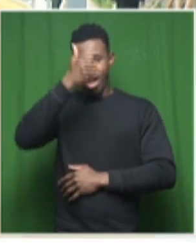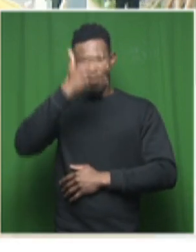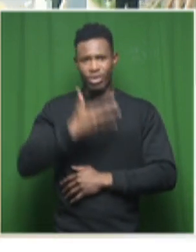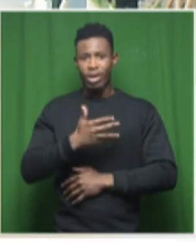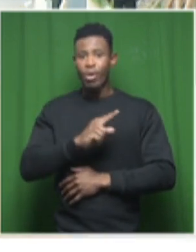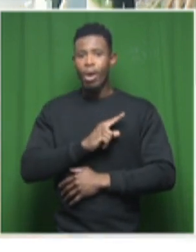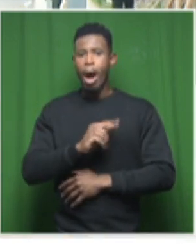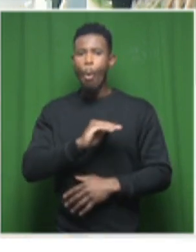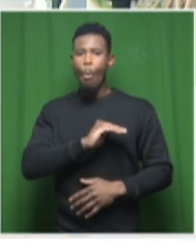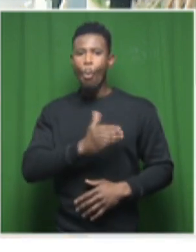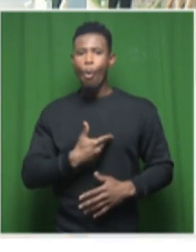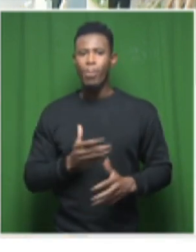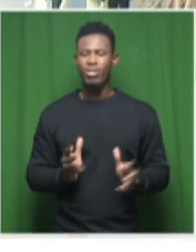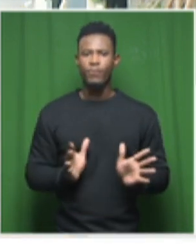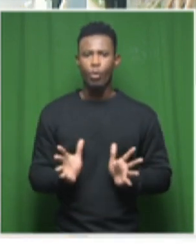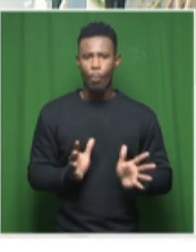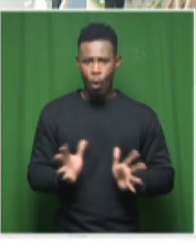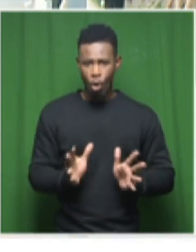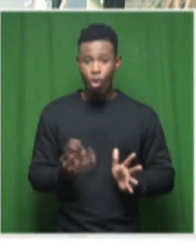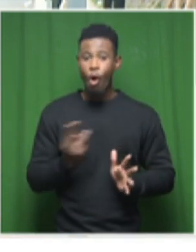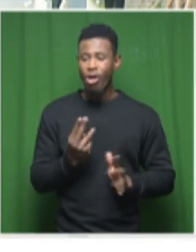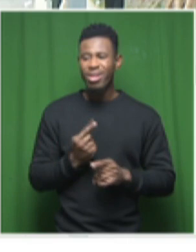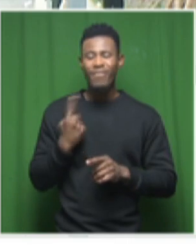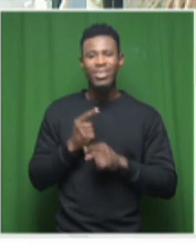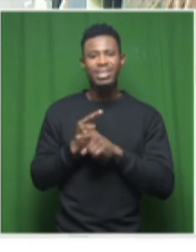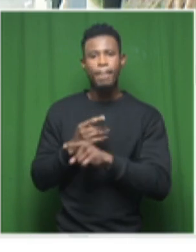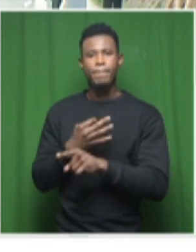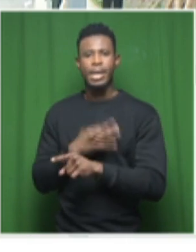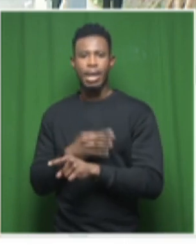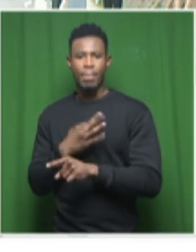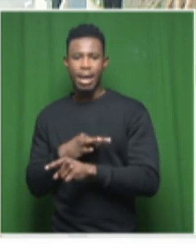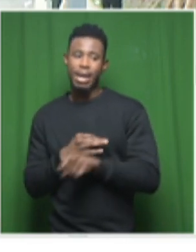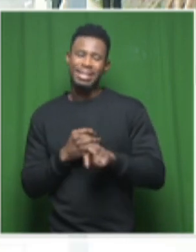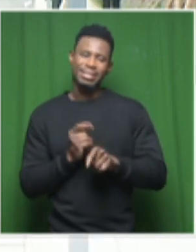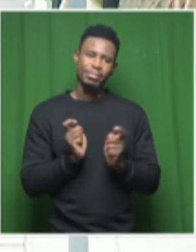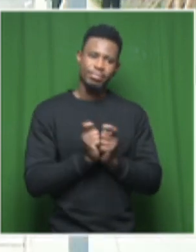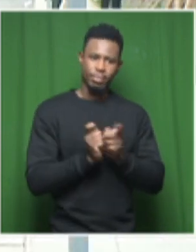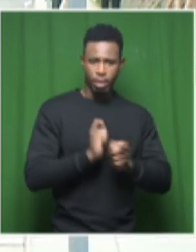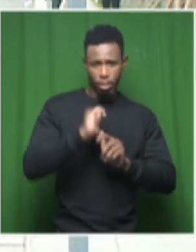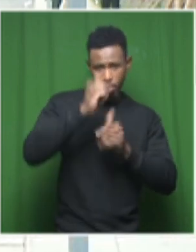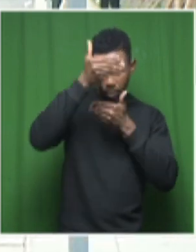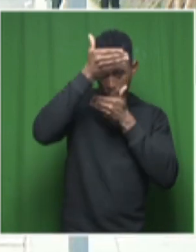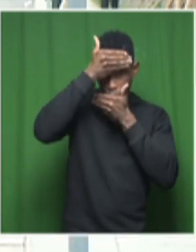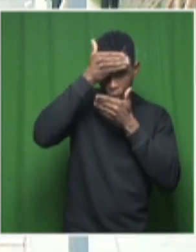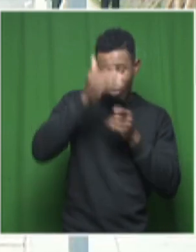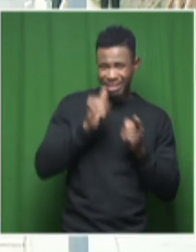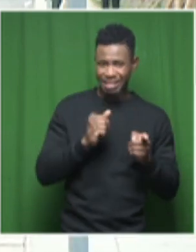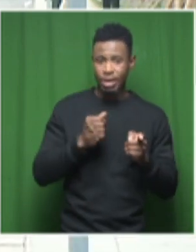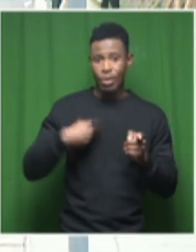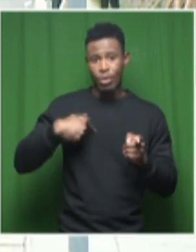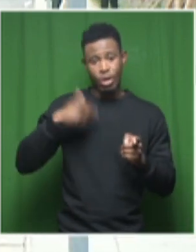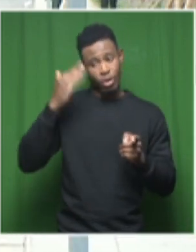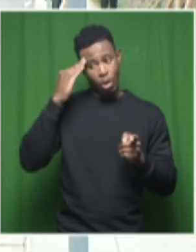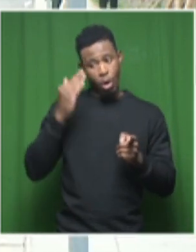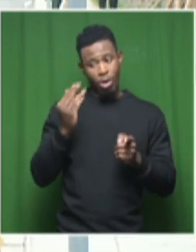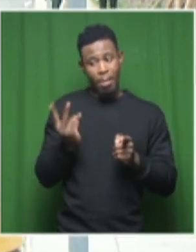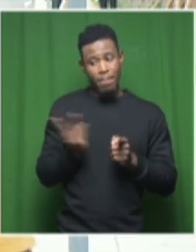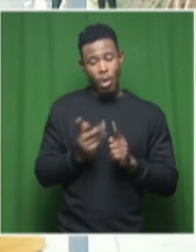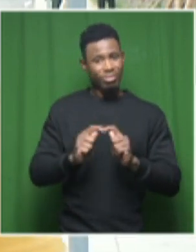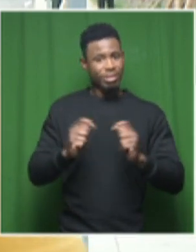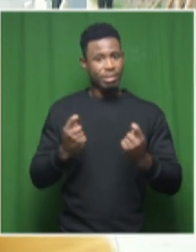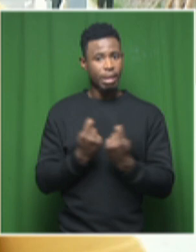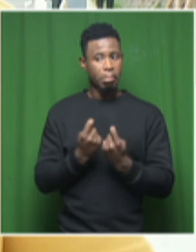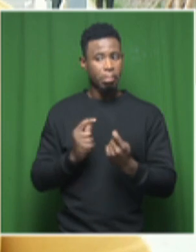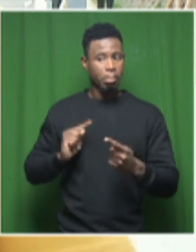continent, more so for Banyana Banyana and the host Morocco. We know that both teams have never won this